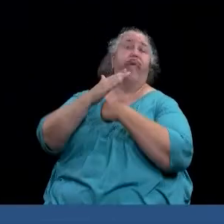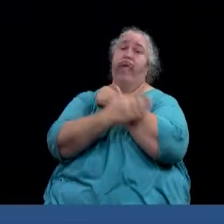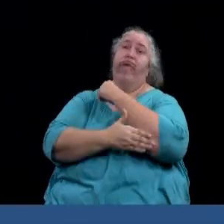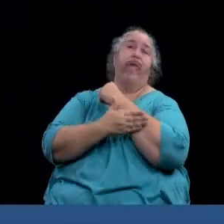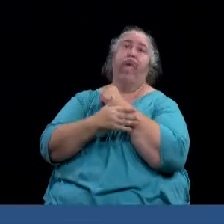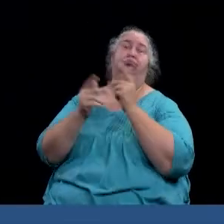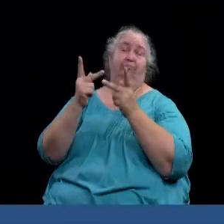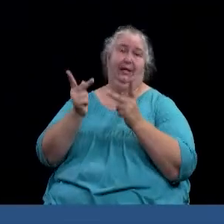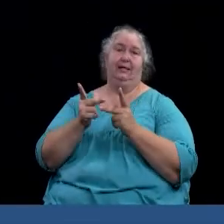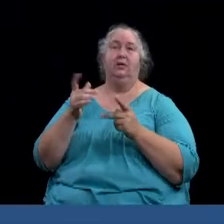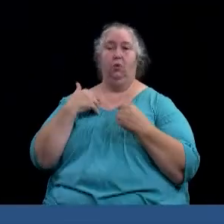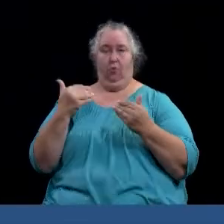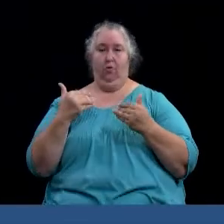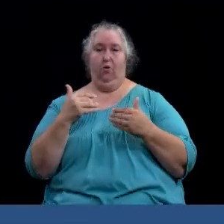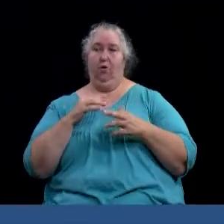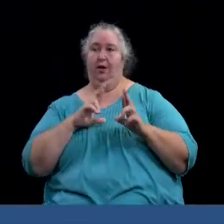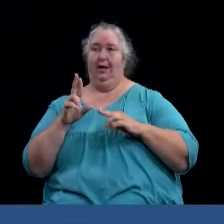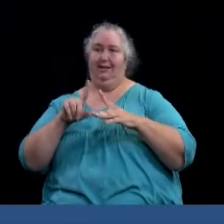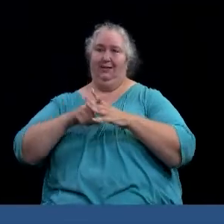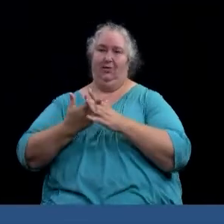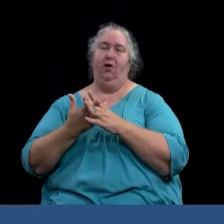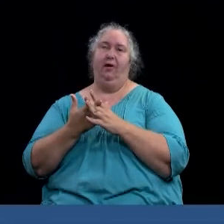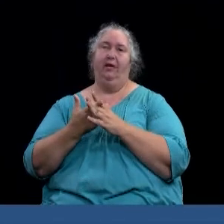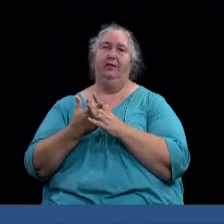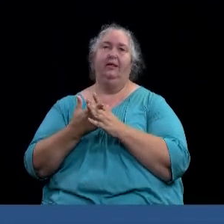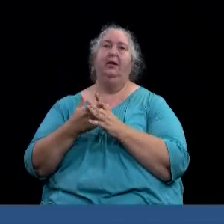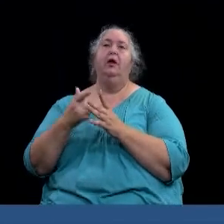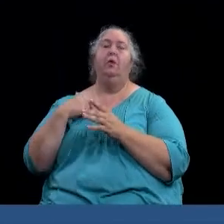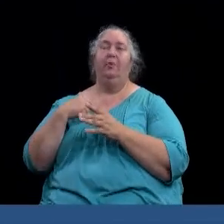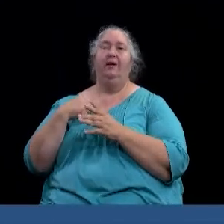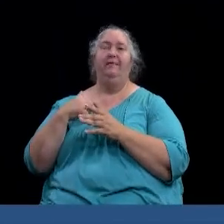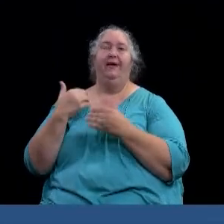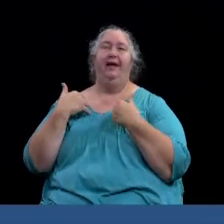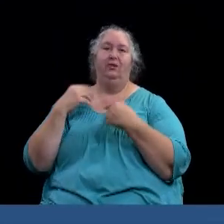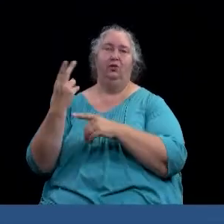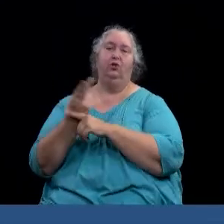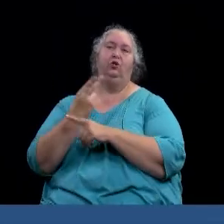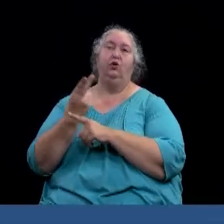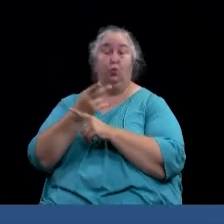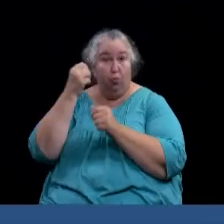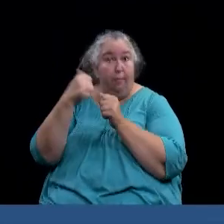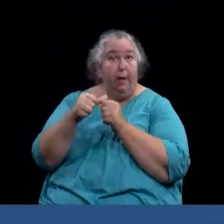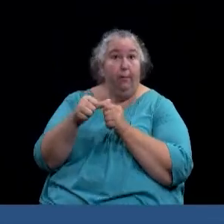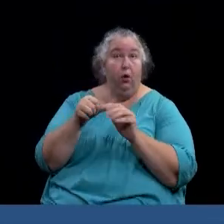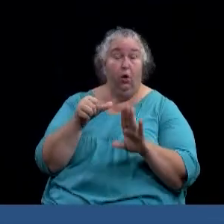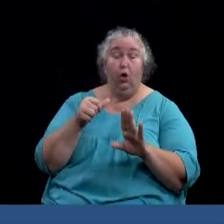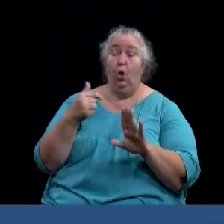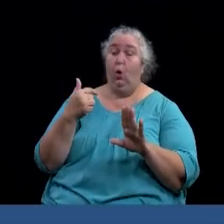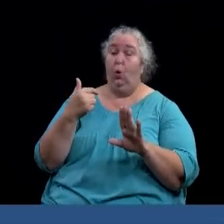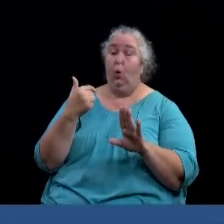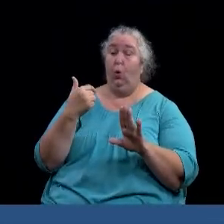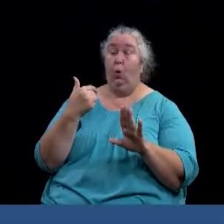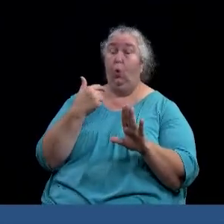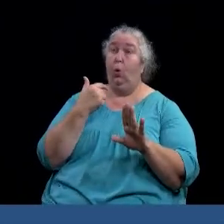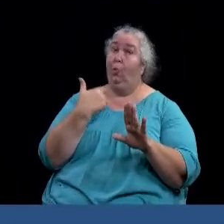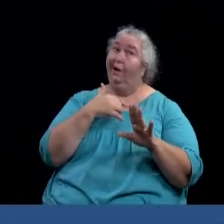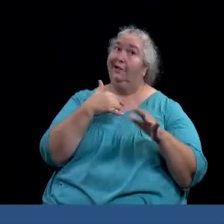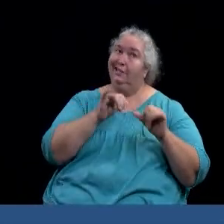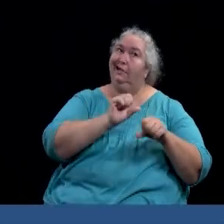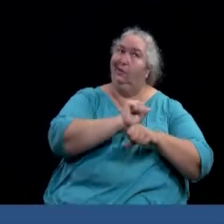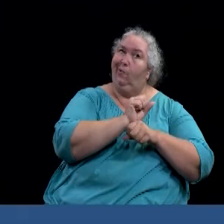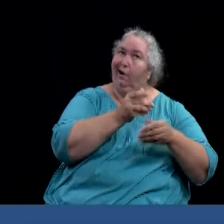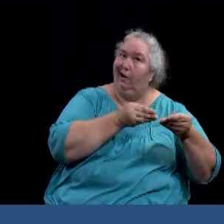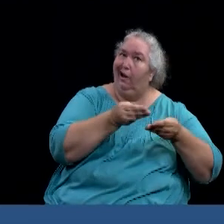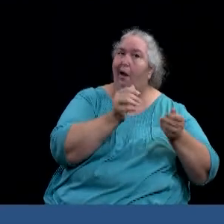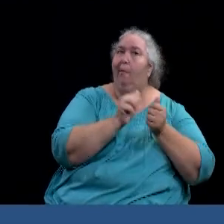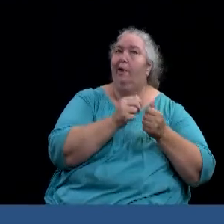to use, remember that we are still dealing with HUD until HUD signs over that deed of